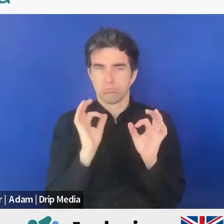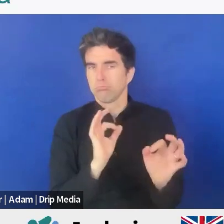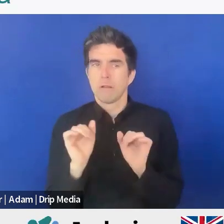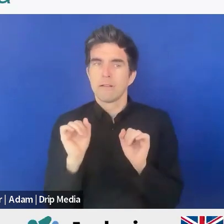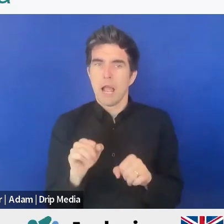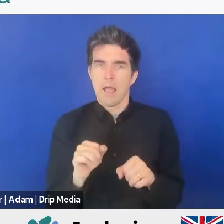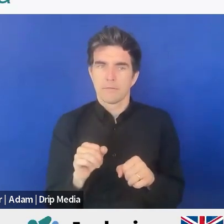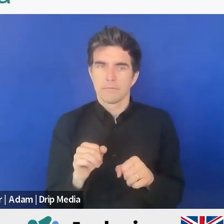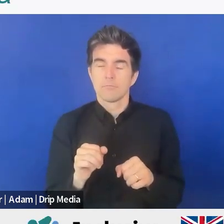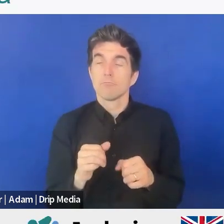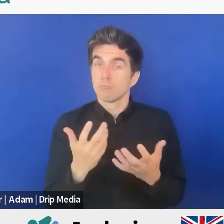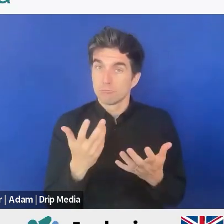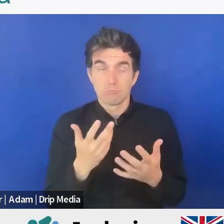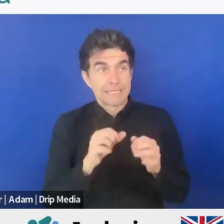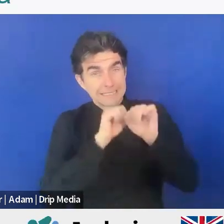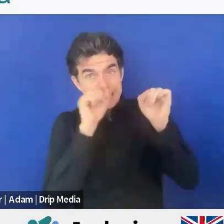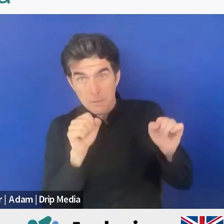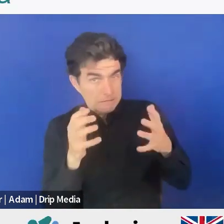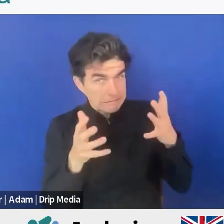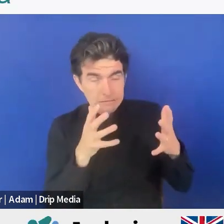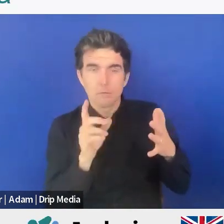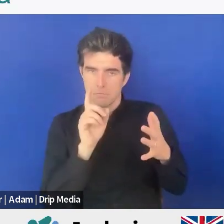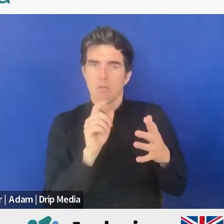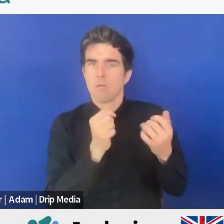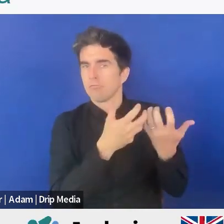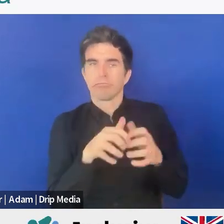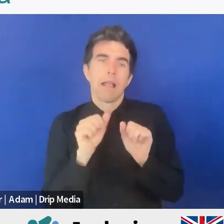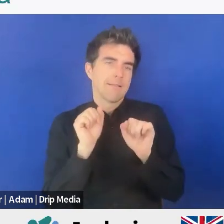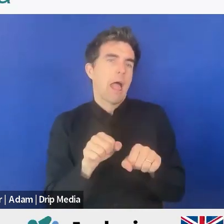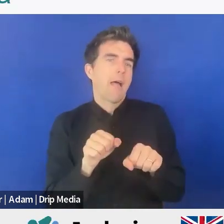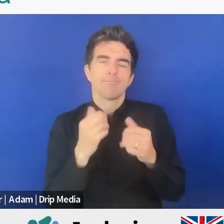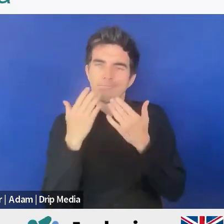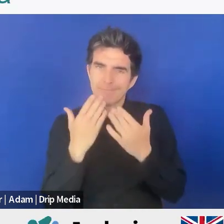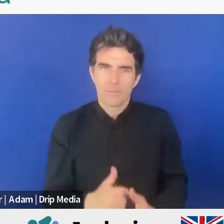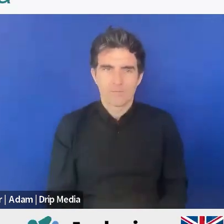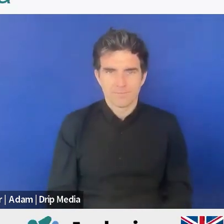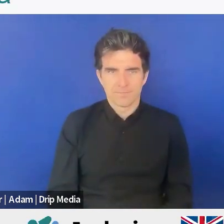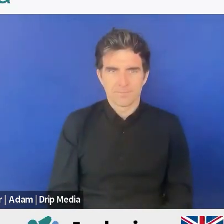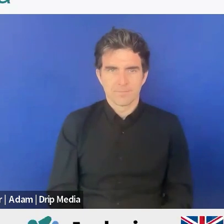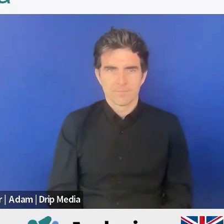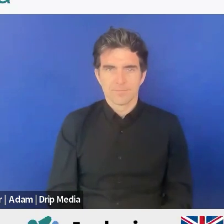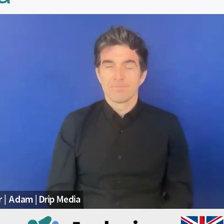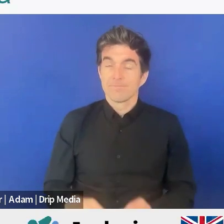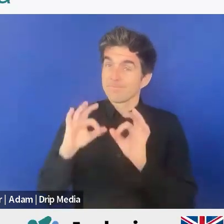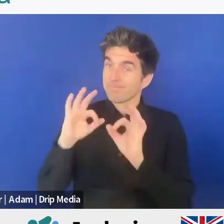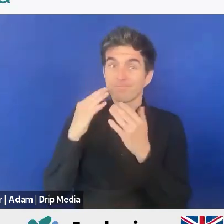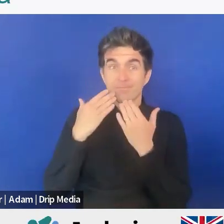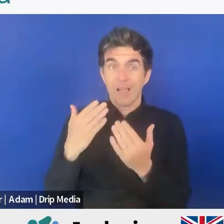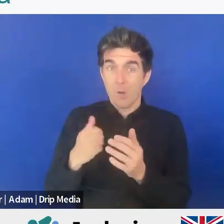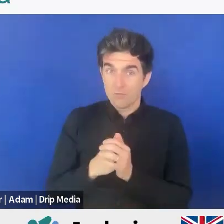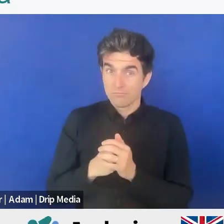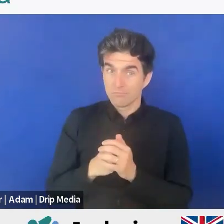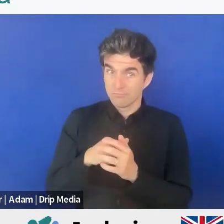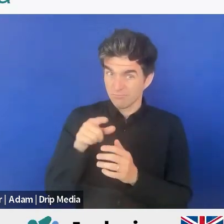said is very important in terms of how local leaders and school teachers can actually mobilize